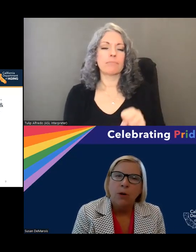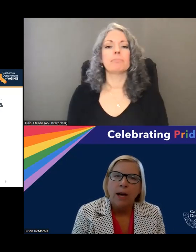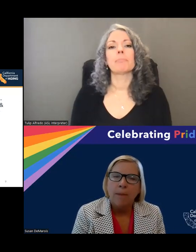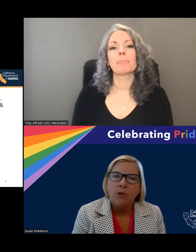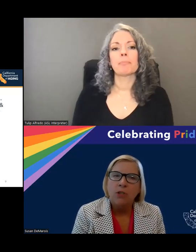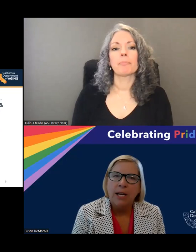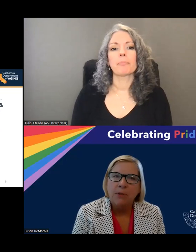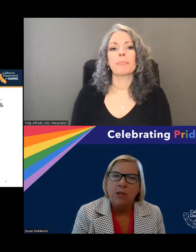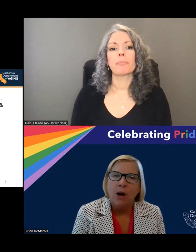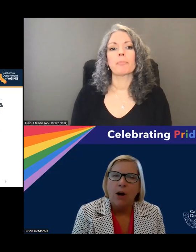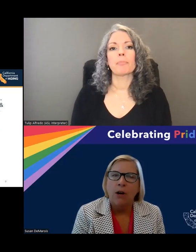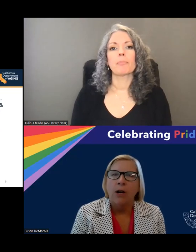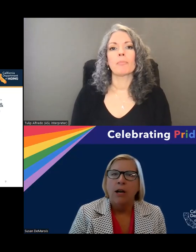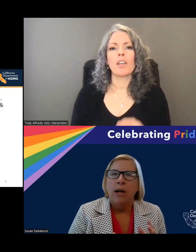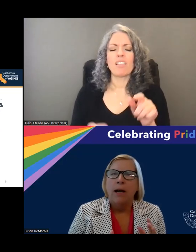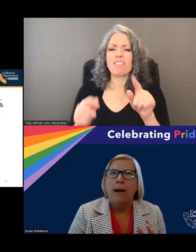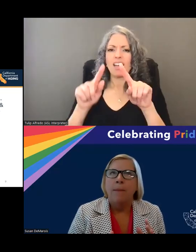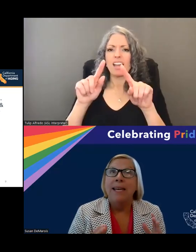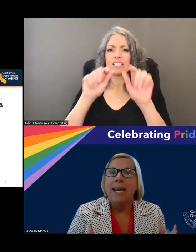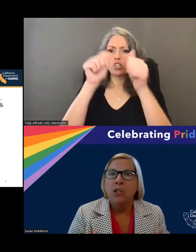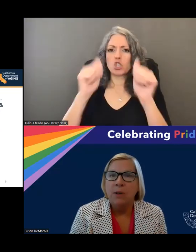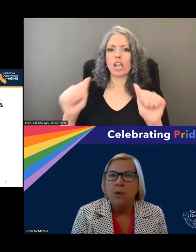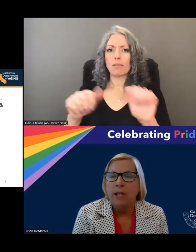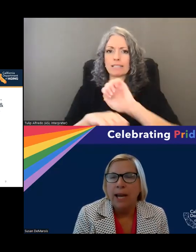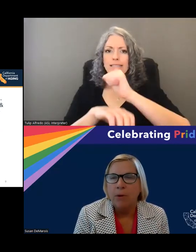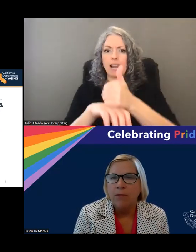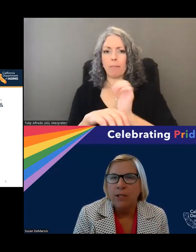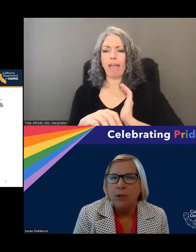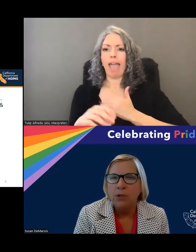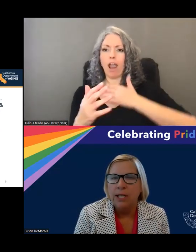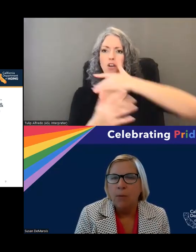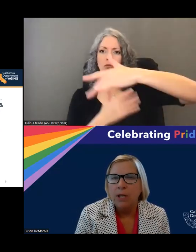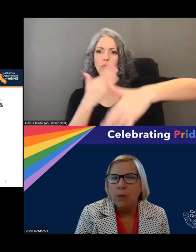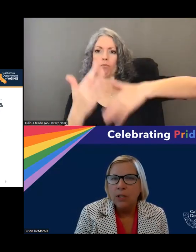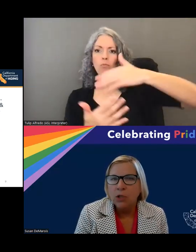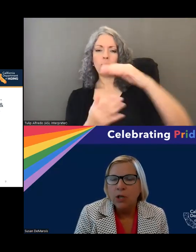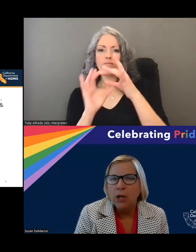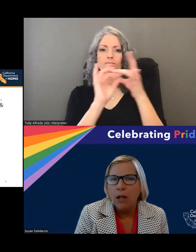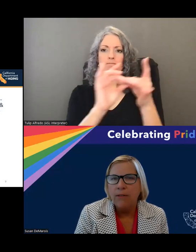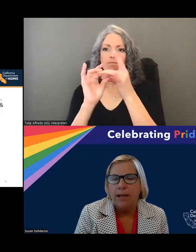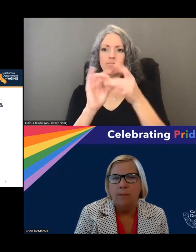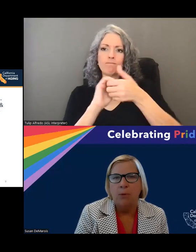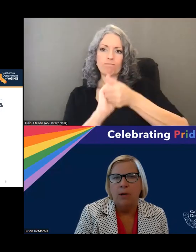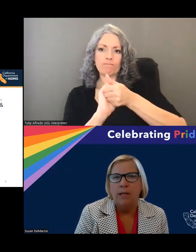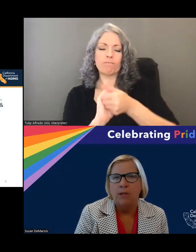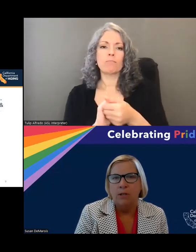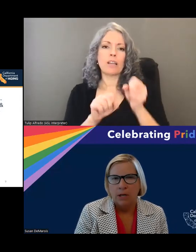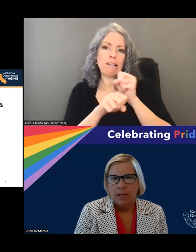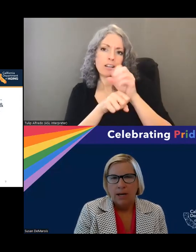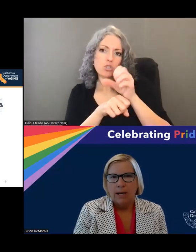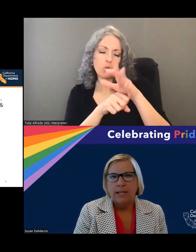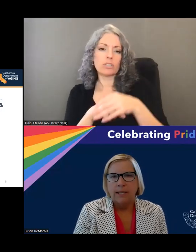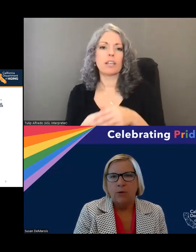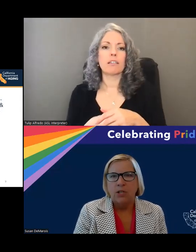Spokes work shaped our engagement with collaborative consulting, and we took all of that input